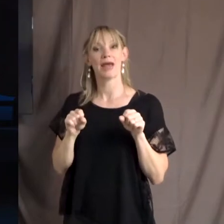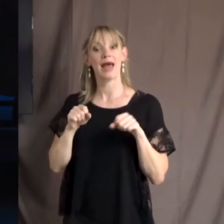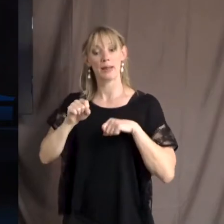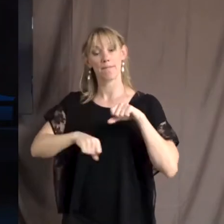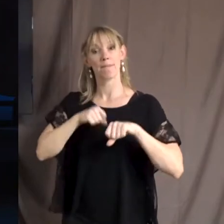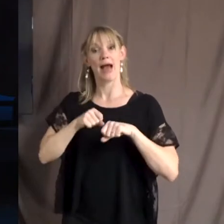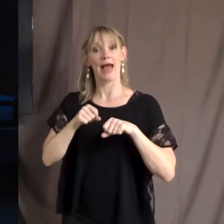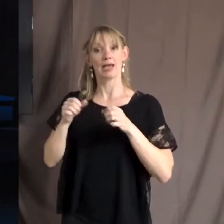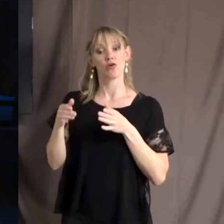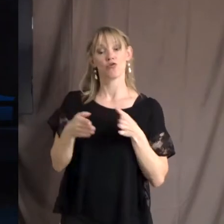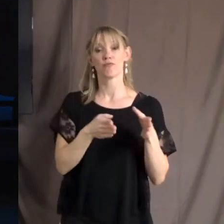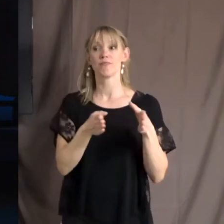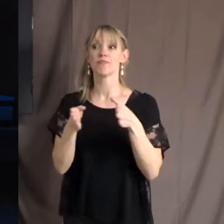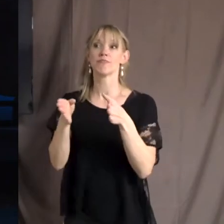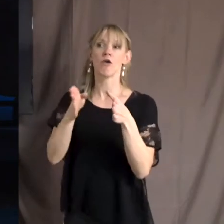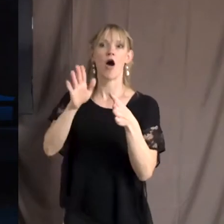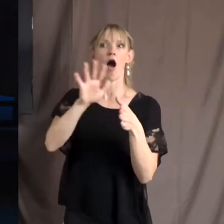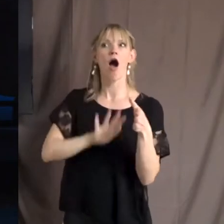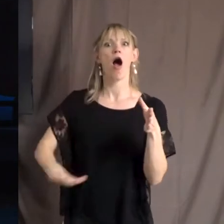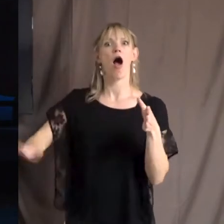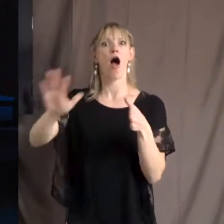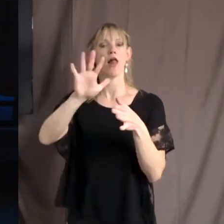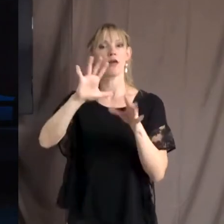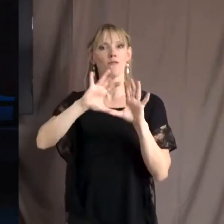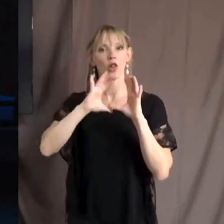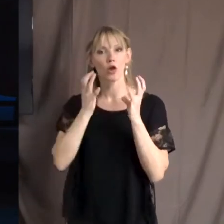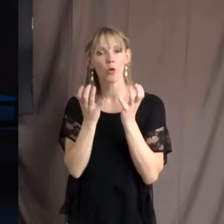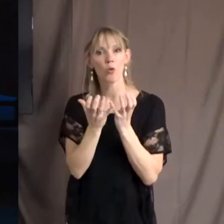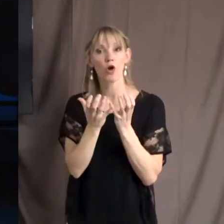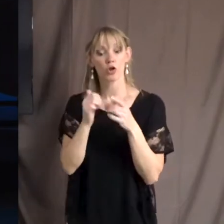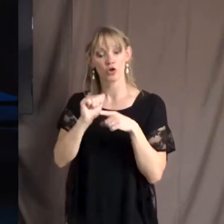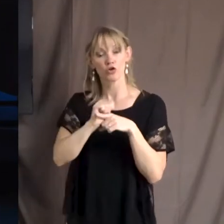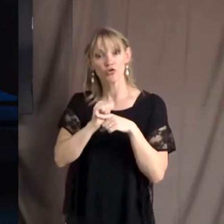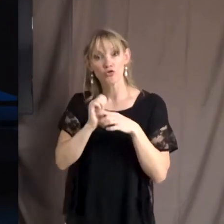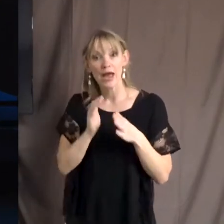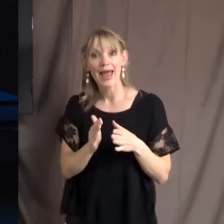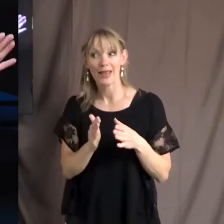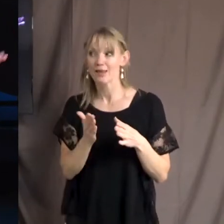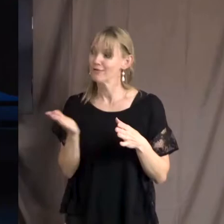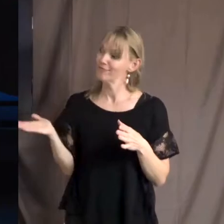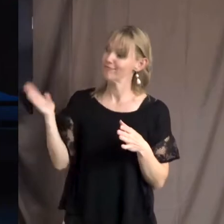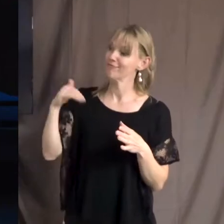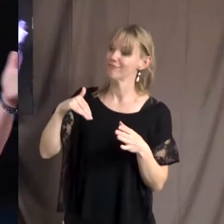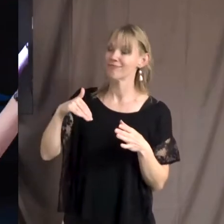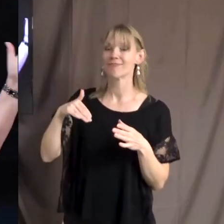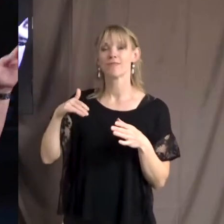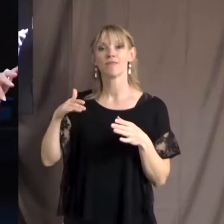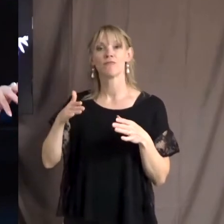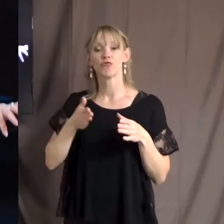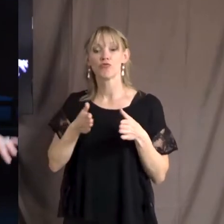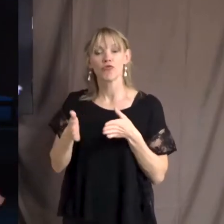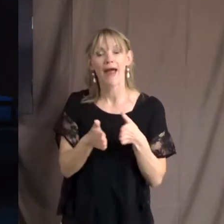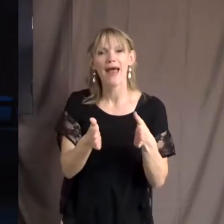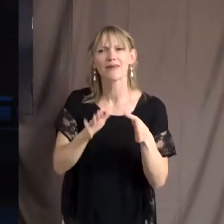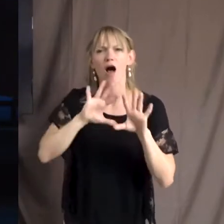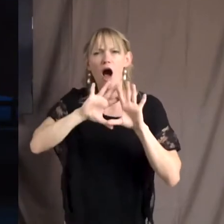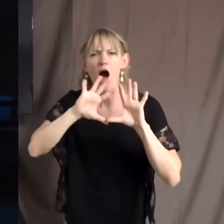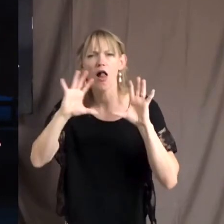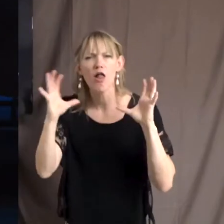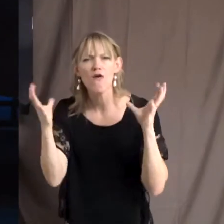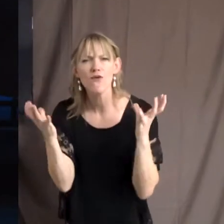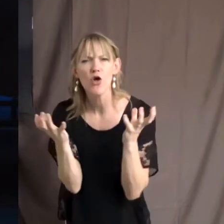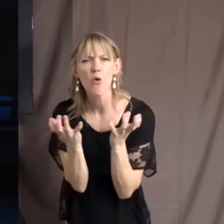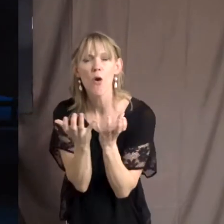rides all over the world. And these trainers take you on these bike rides on trails all over the world. And so especially